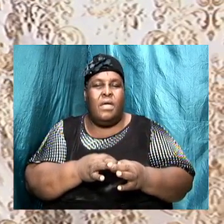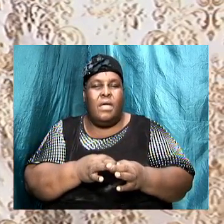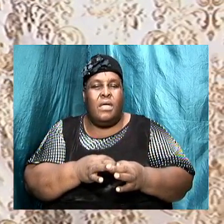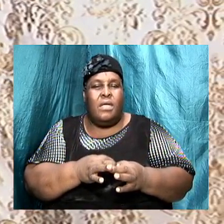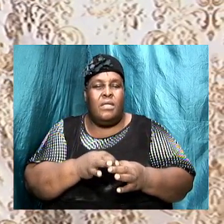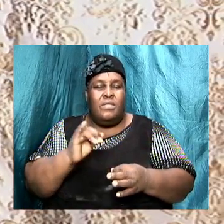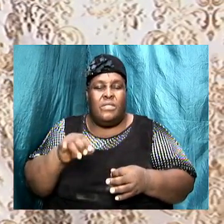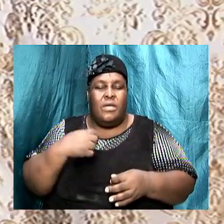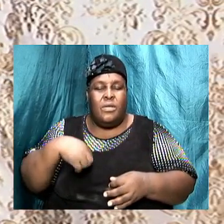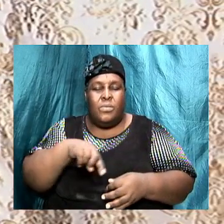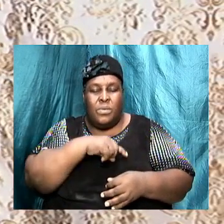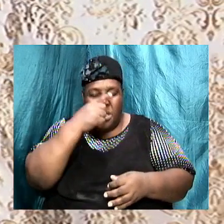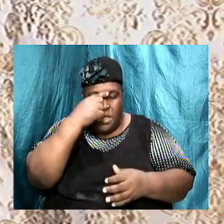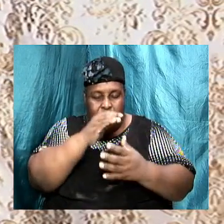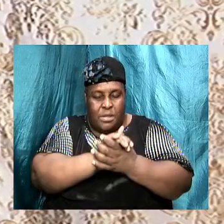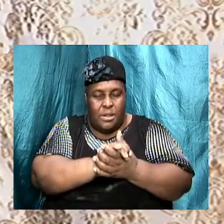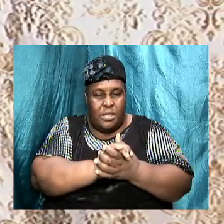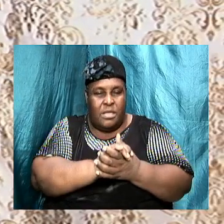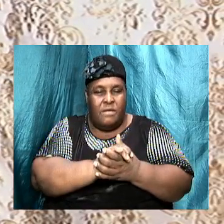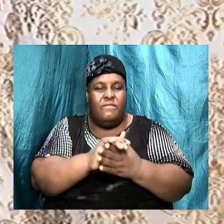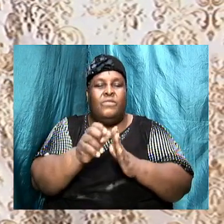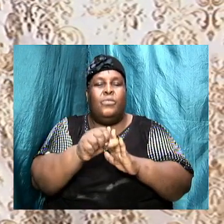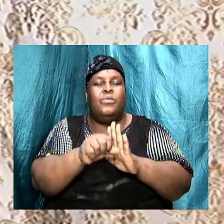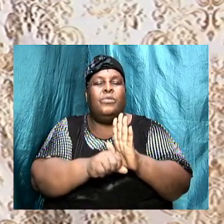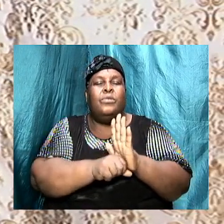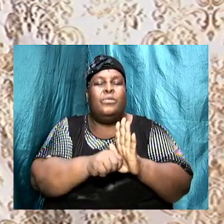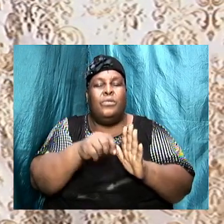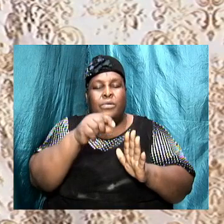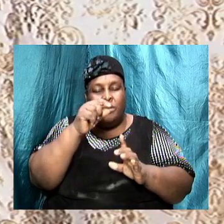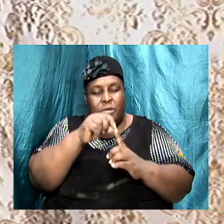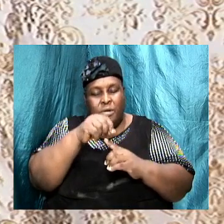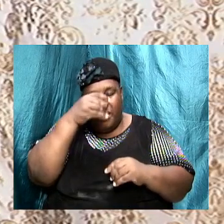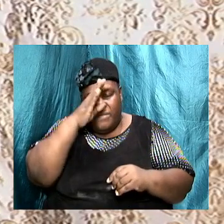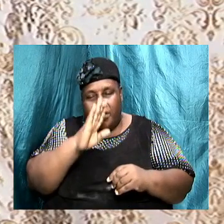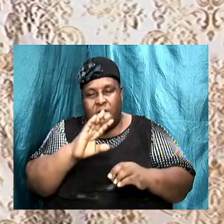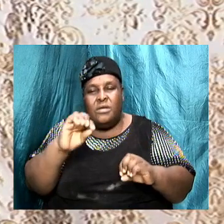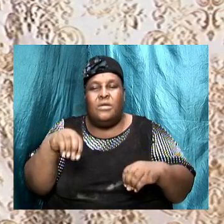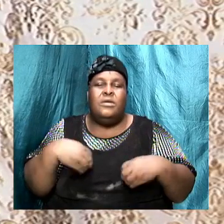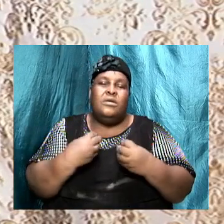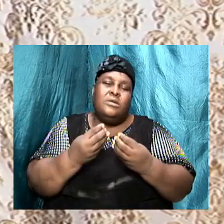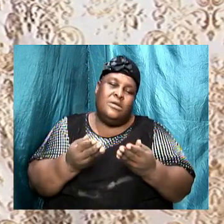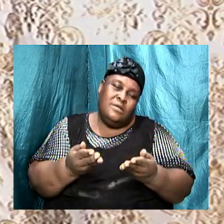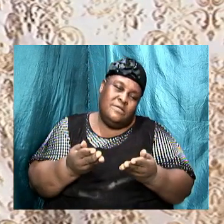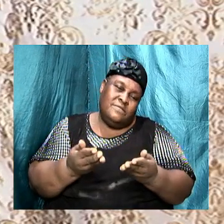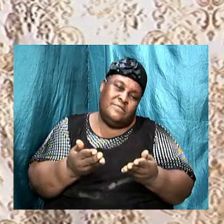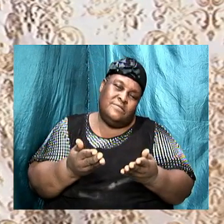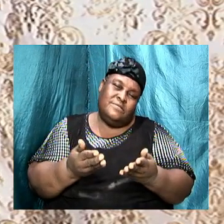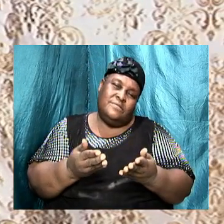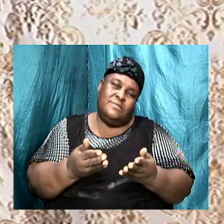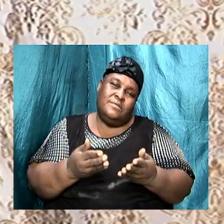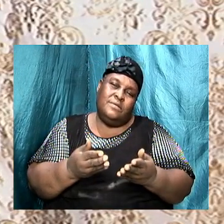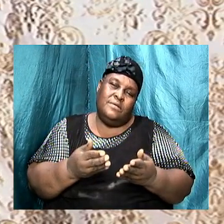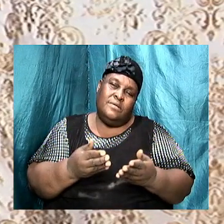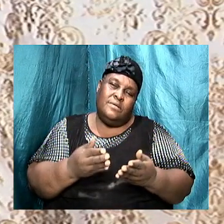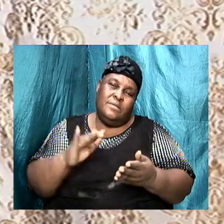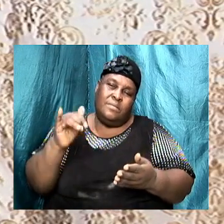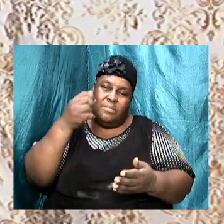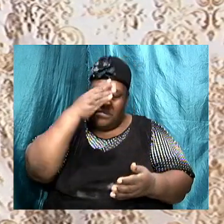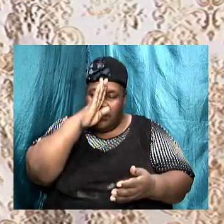that we believe that the Word, the Scriptures, are given by God.